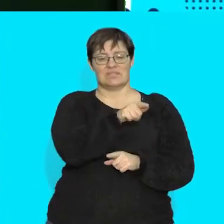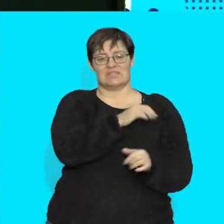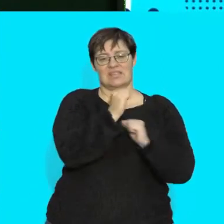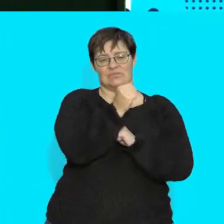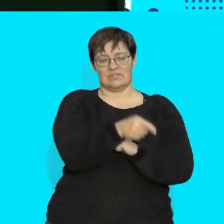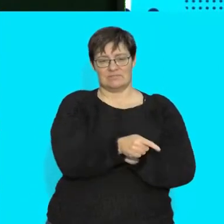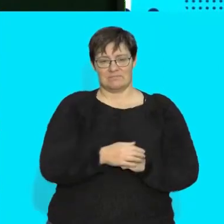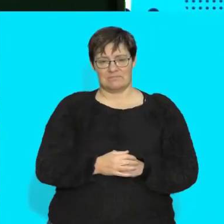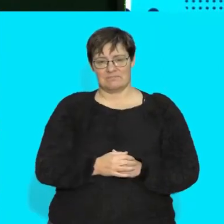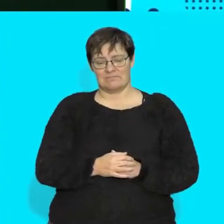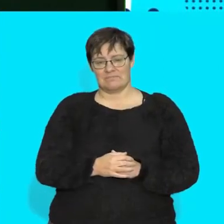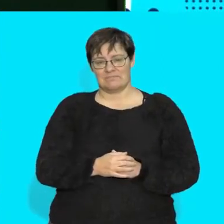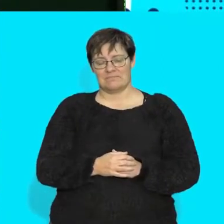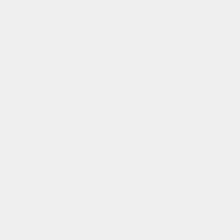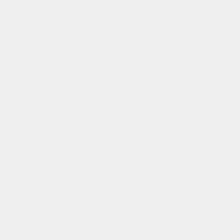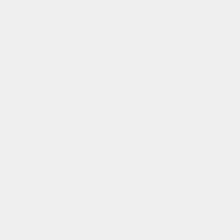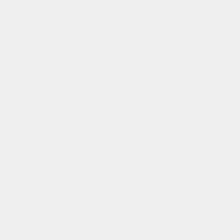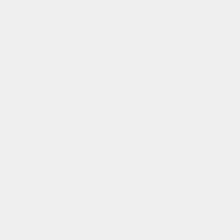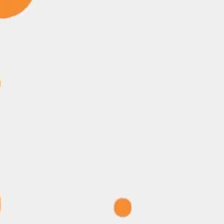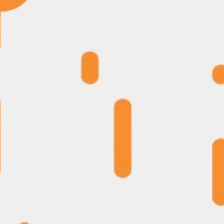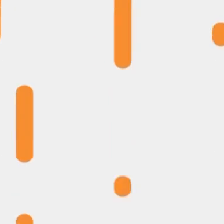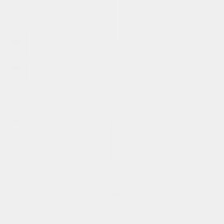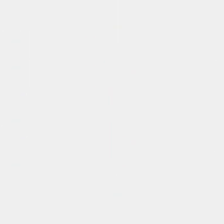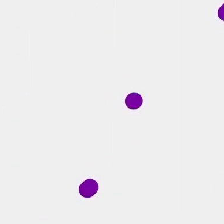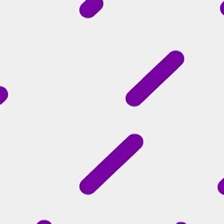in the chlor-alkali industry.